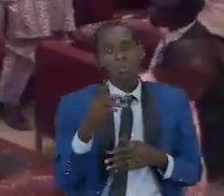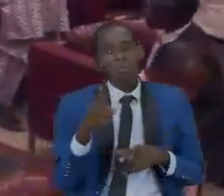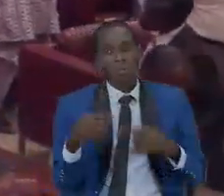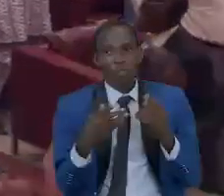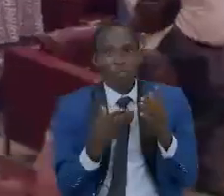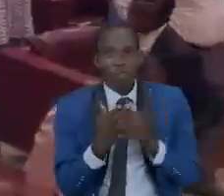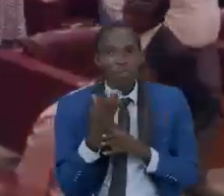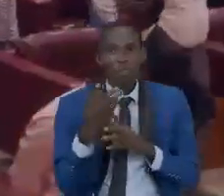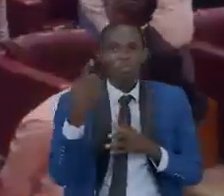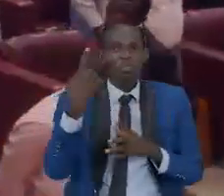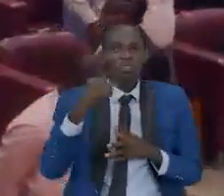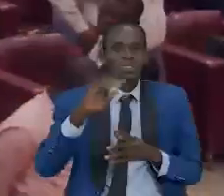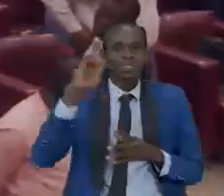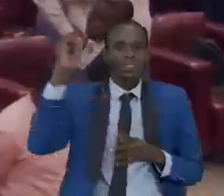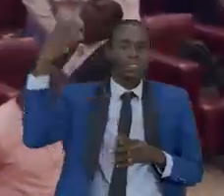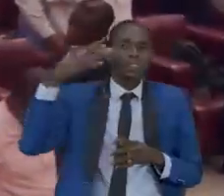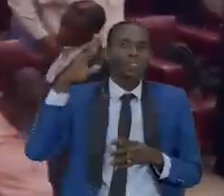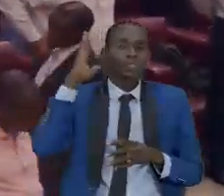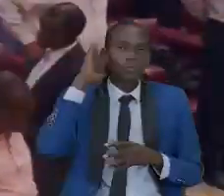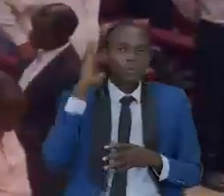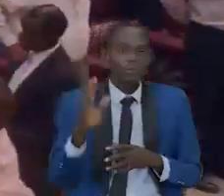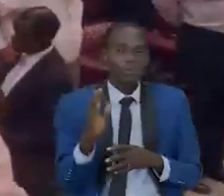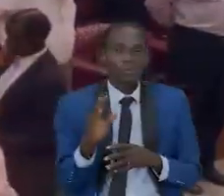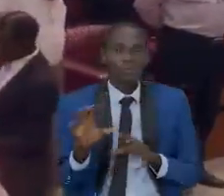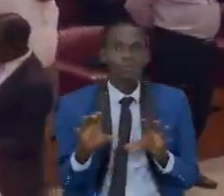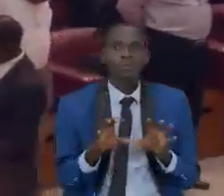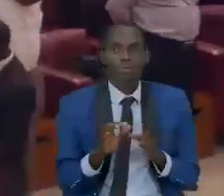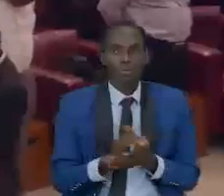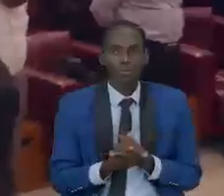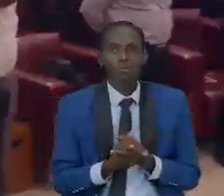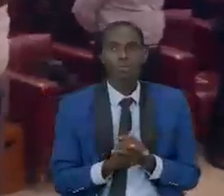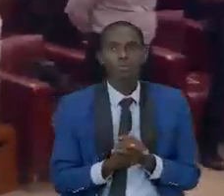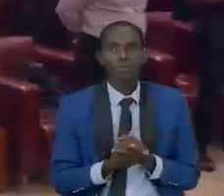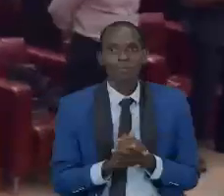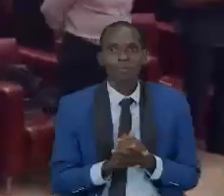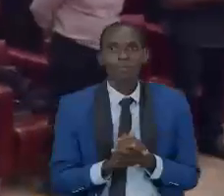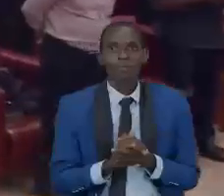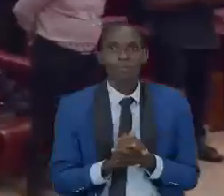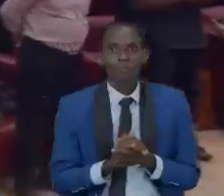will perfect everything concerning you in Jesus name